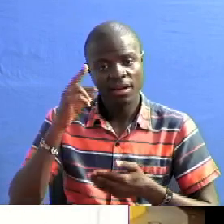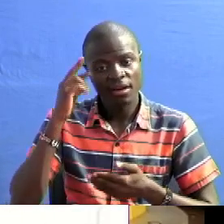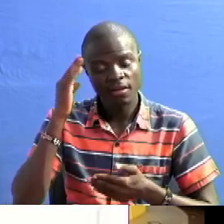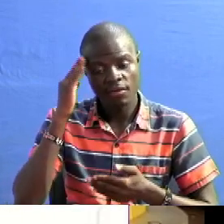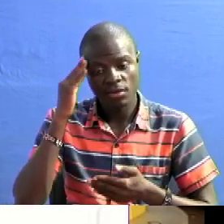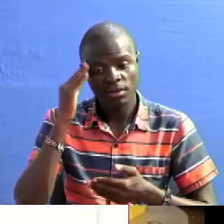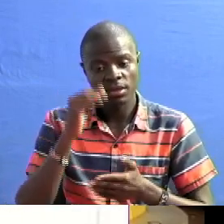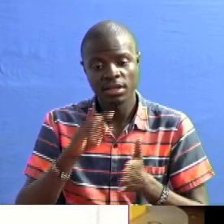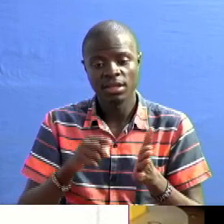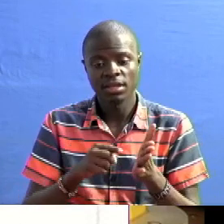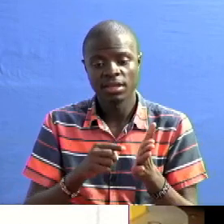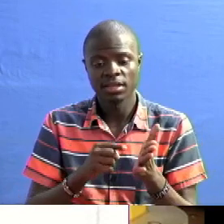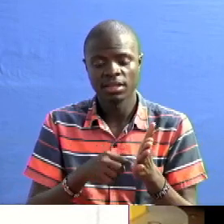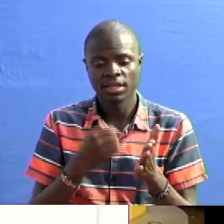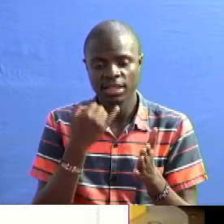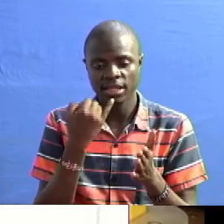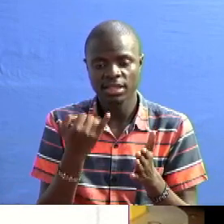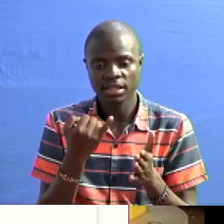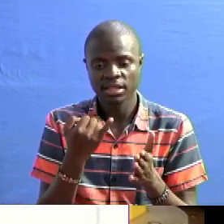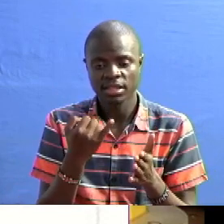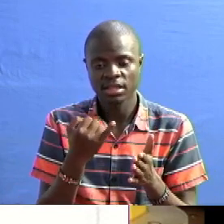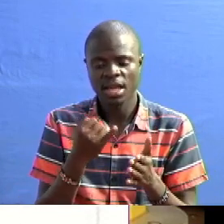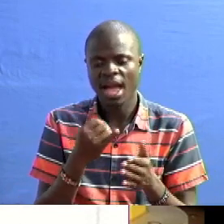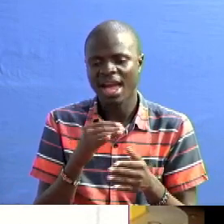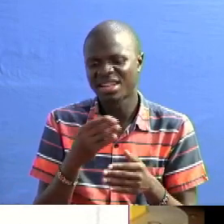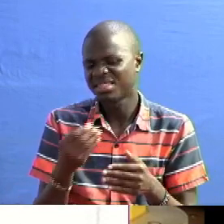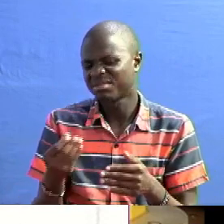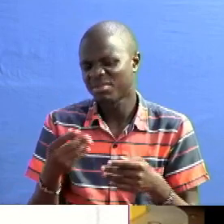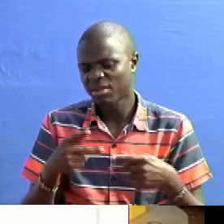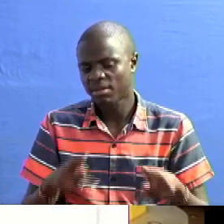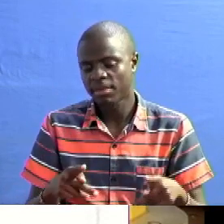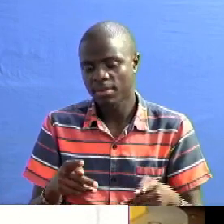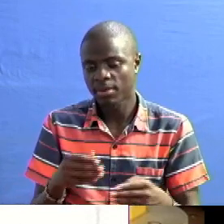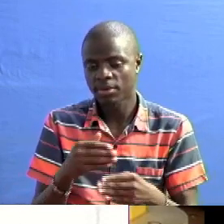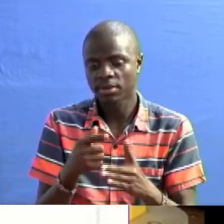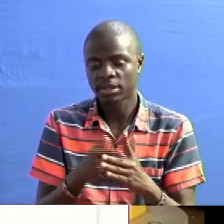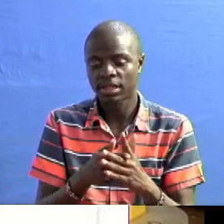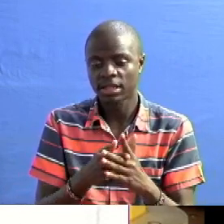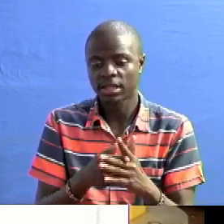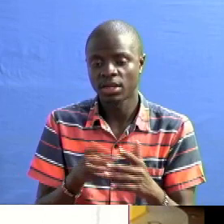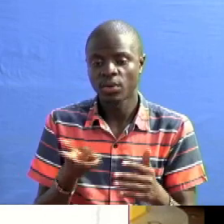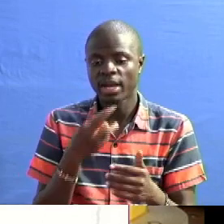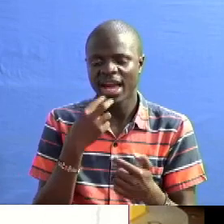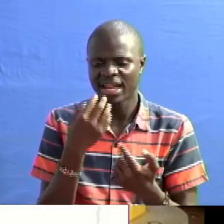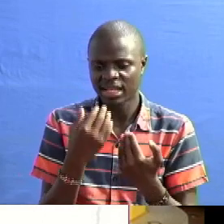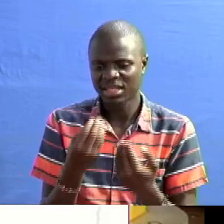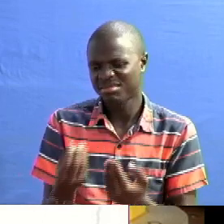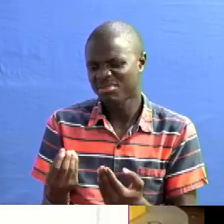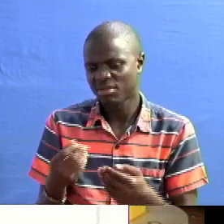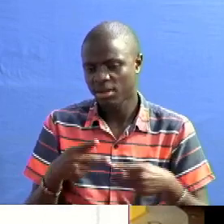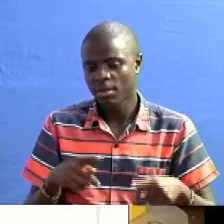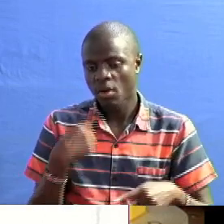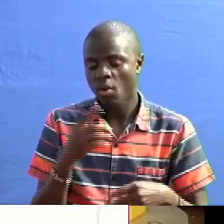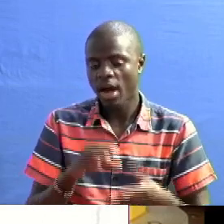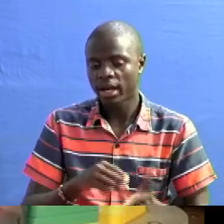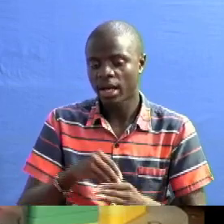Radiators Foundation is youth-led and youth-founded. As you can see, we are young people who are out